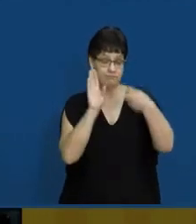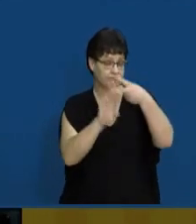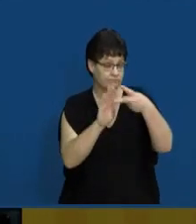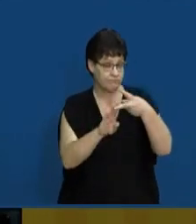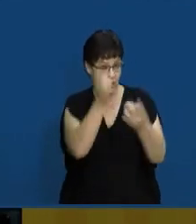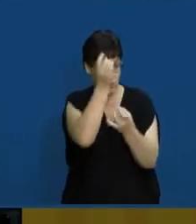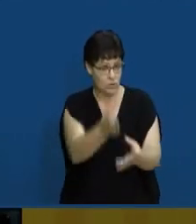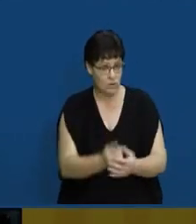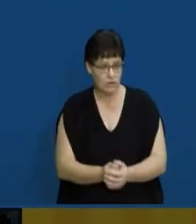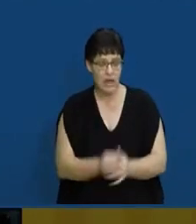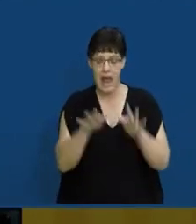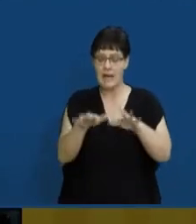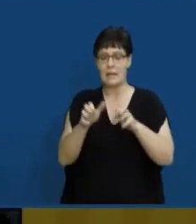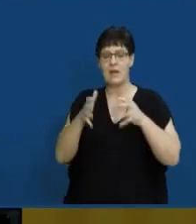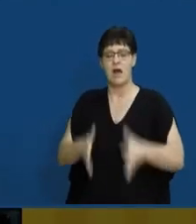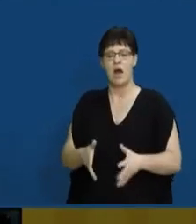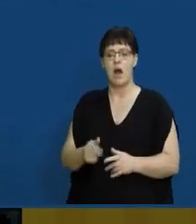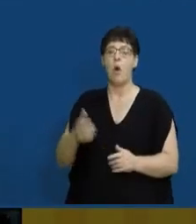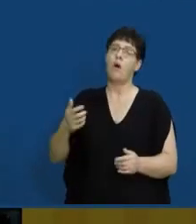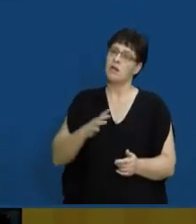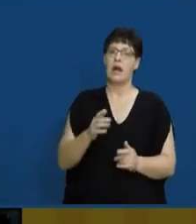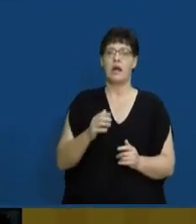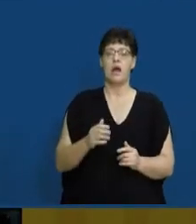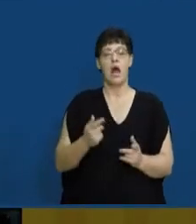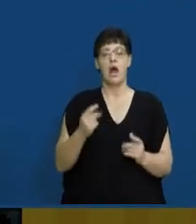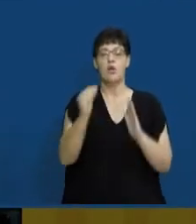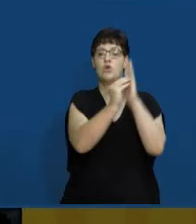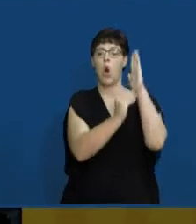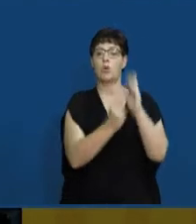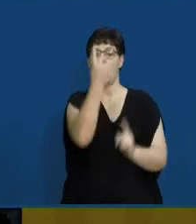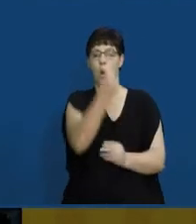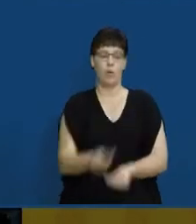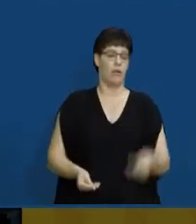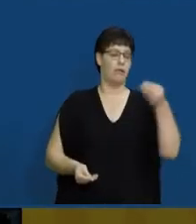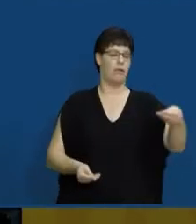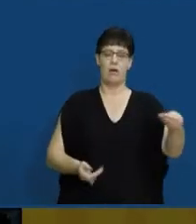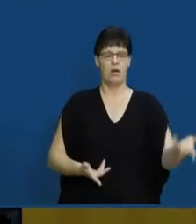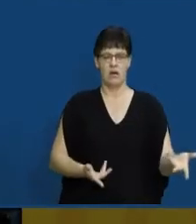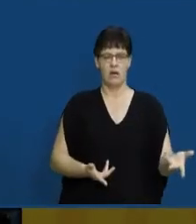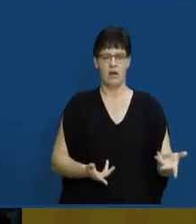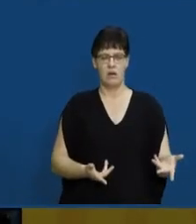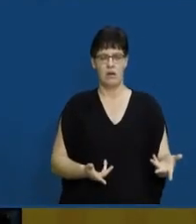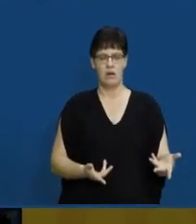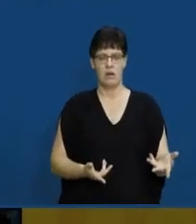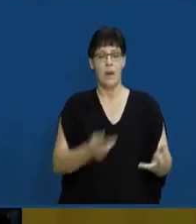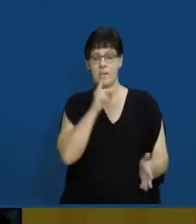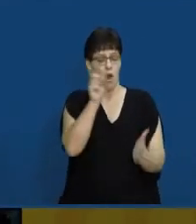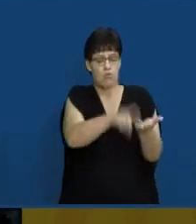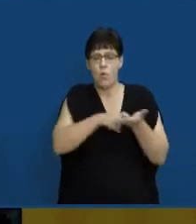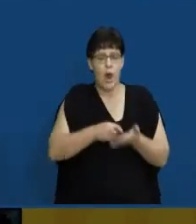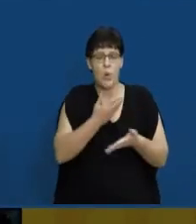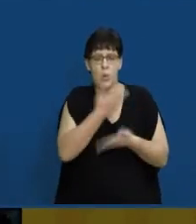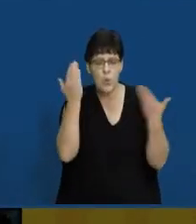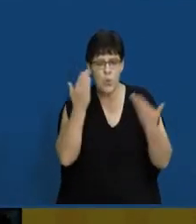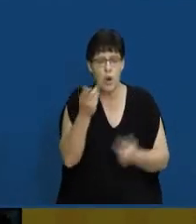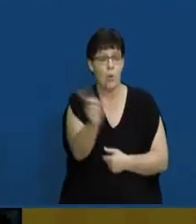examiner does not ask for the notes as a standalone. So therefore, when that is not required, what you